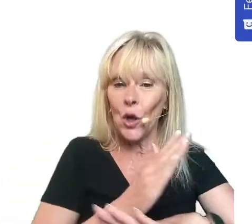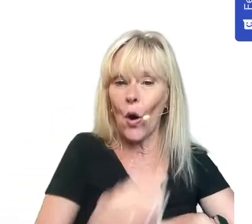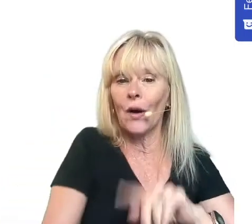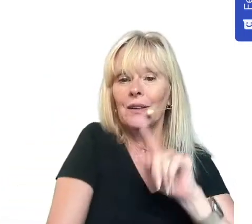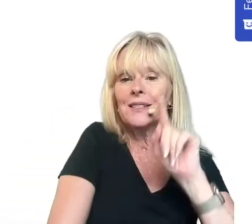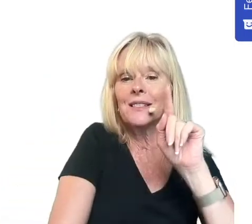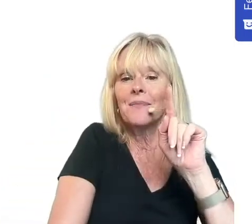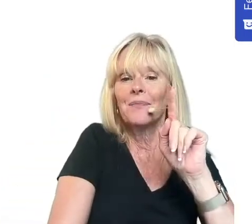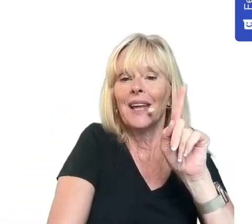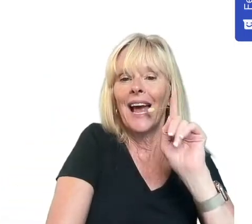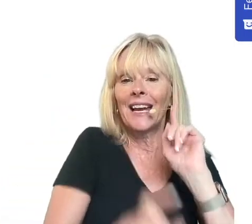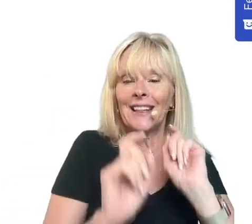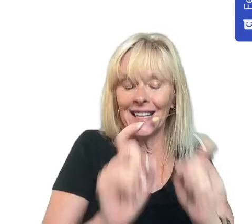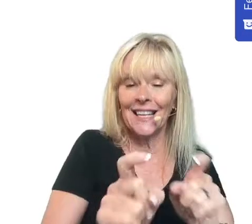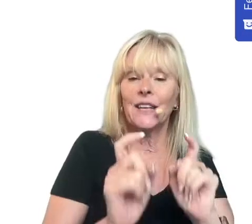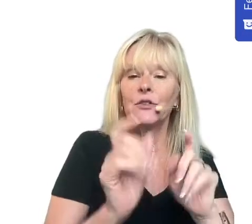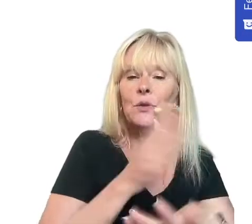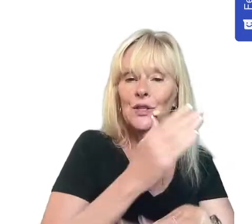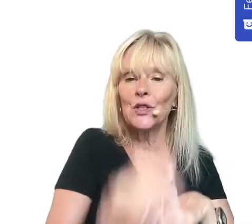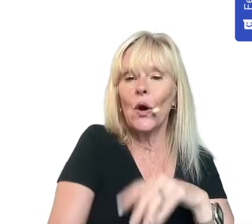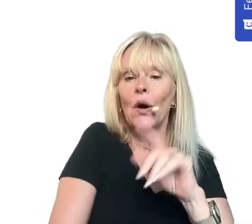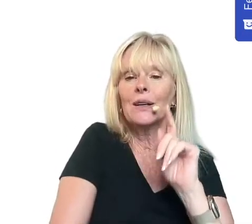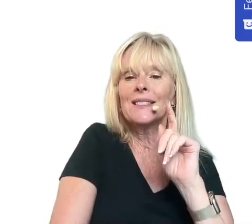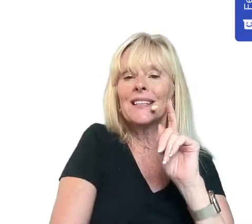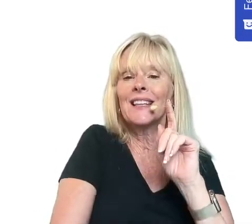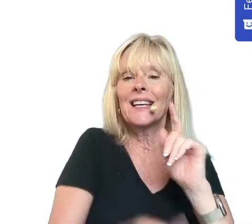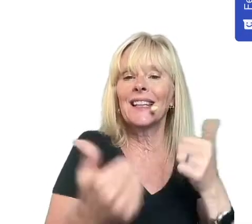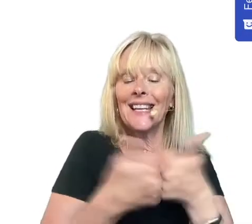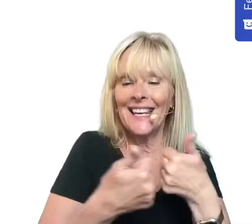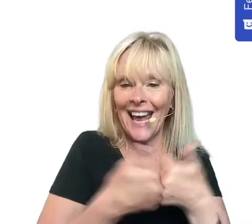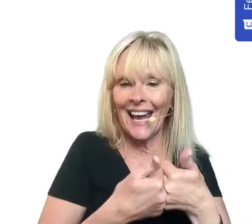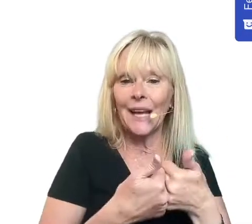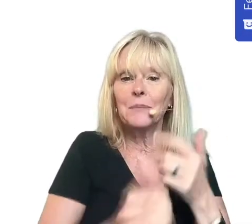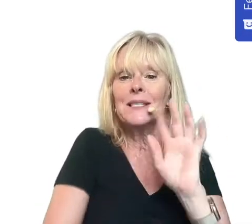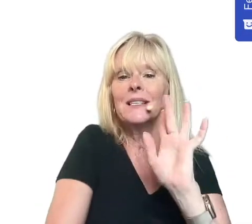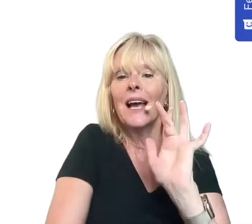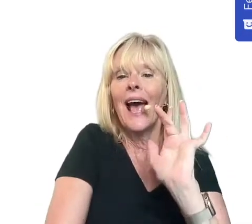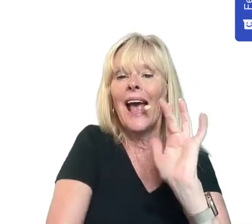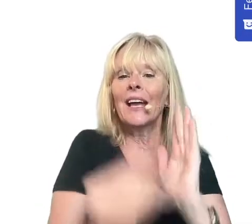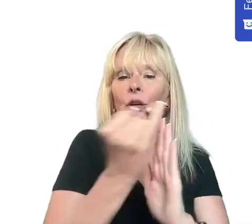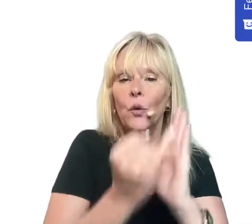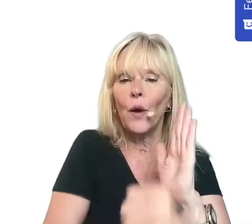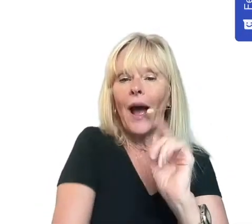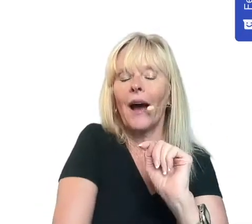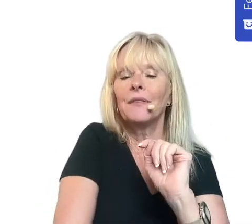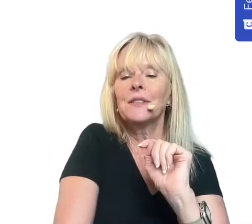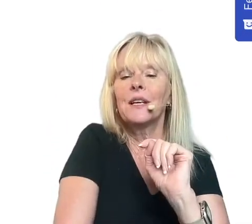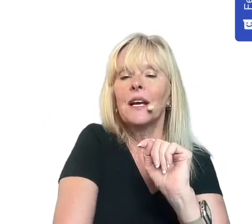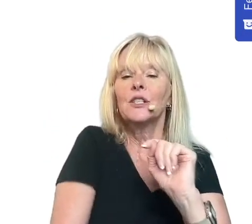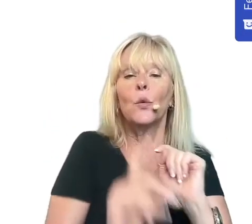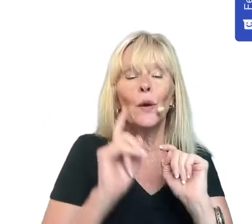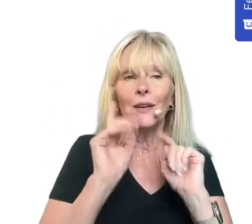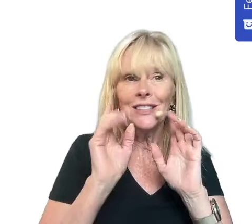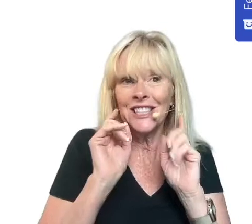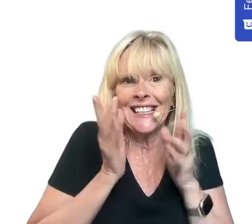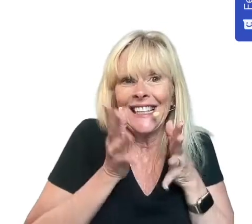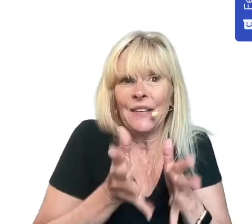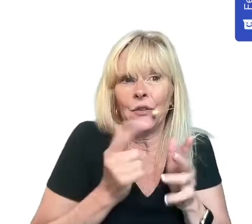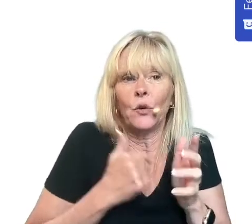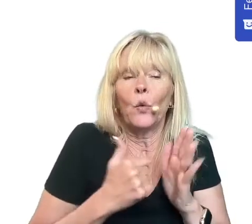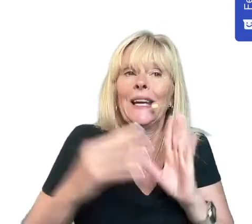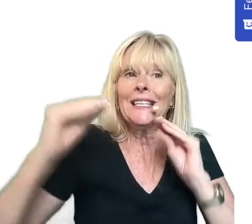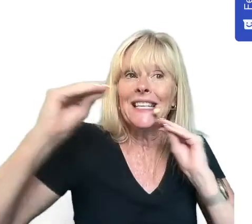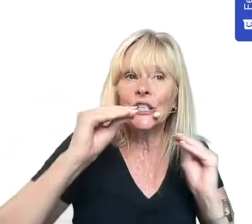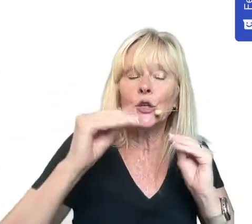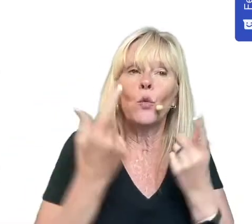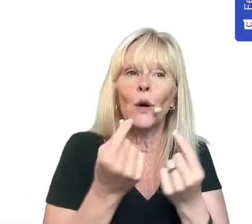the songs. And then it gives you the songs, then the games and crafts. So we don't just leave